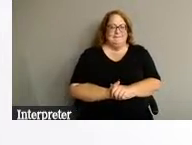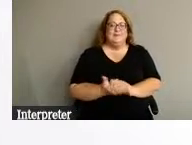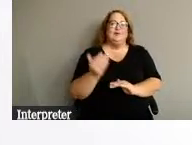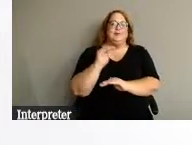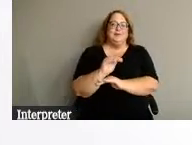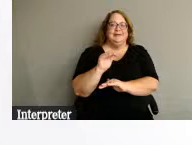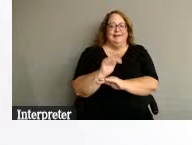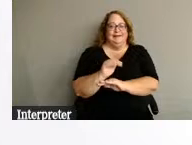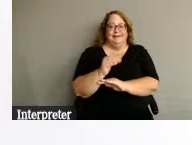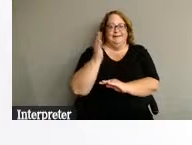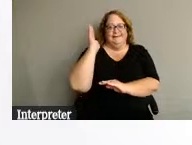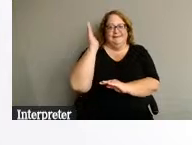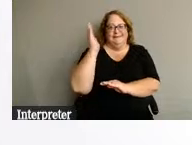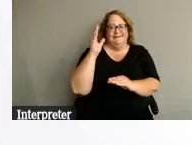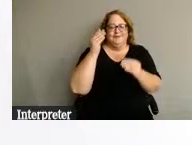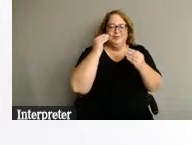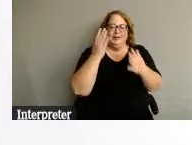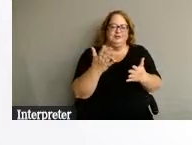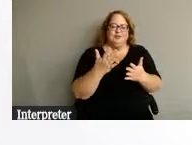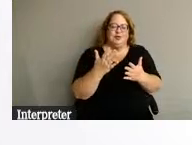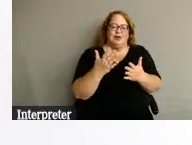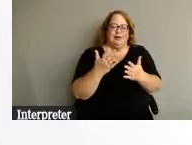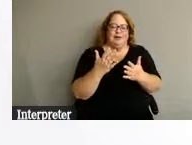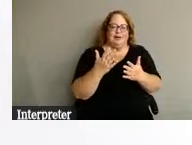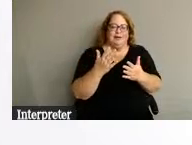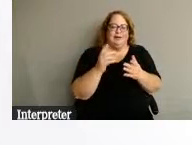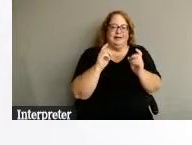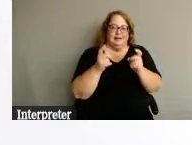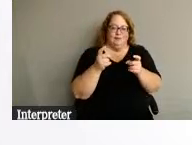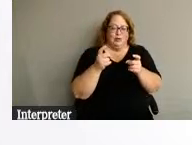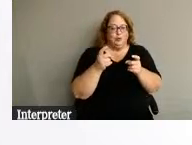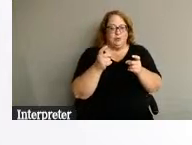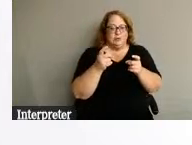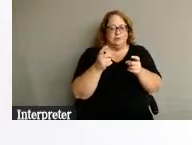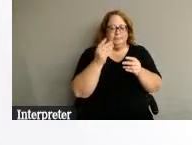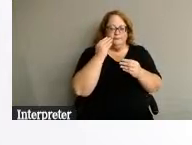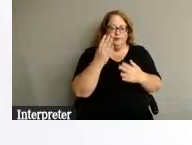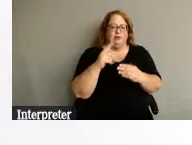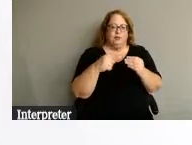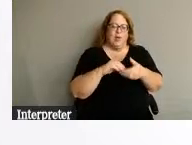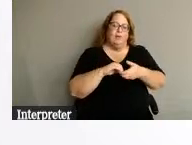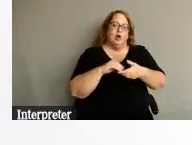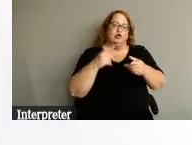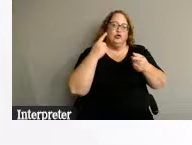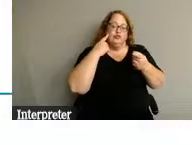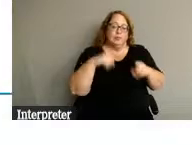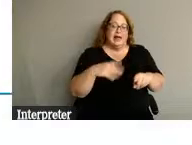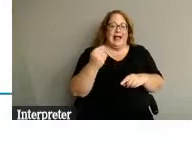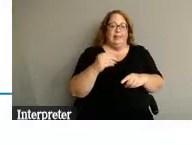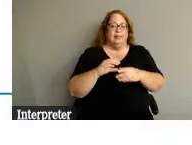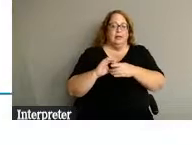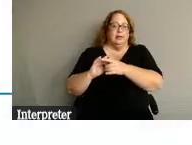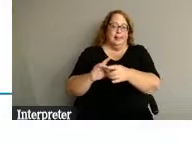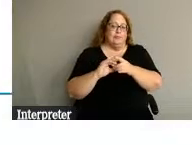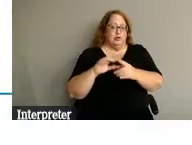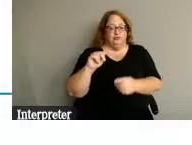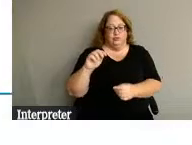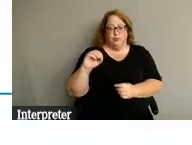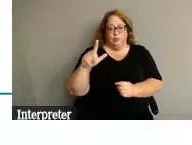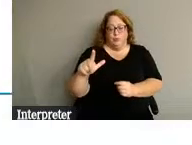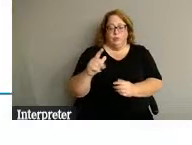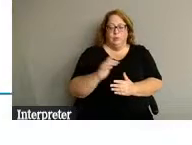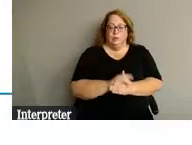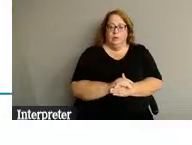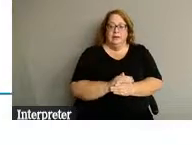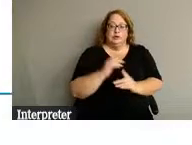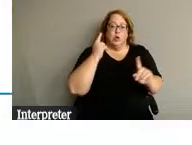Tonight, we're going to be presenting information to you, giving you some insight on the partnership agreement as well as the collaboration tool. It is our